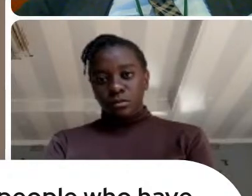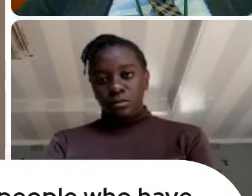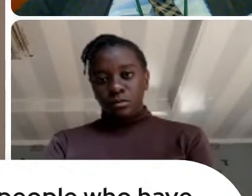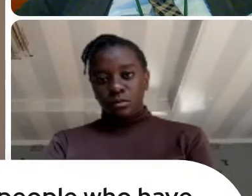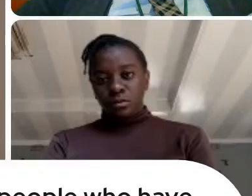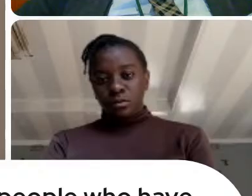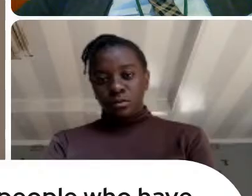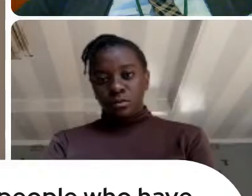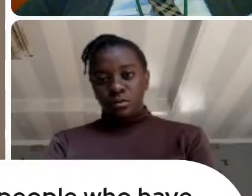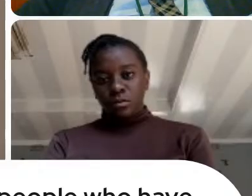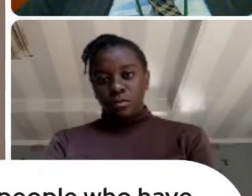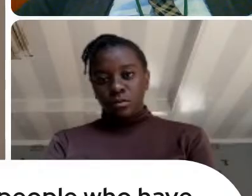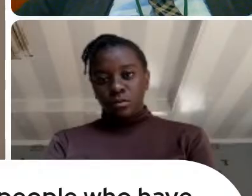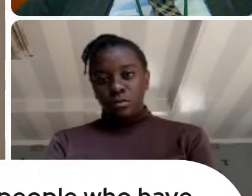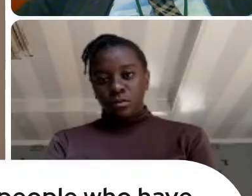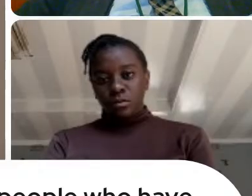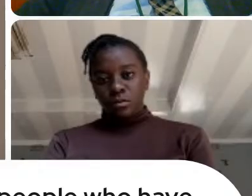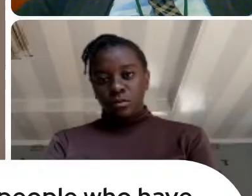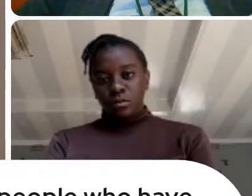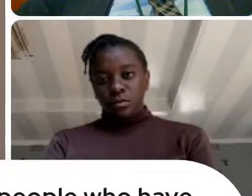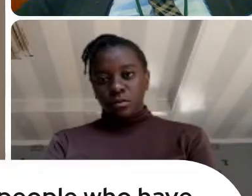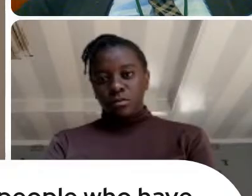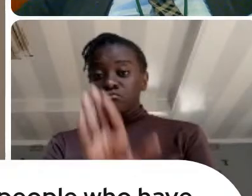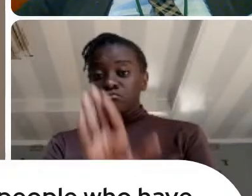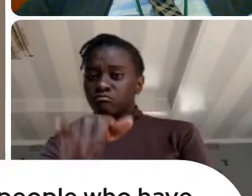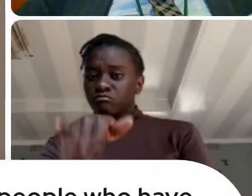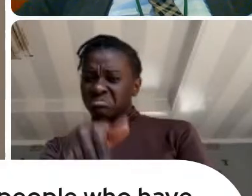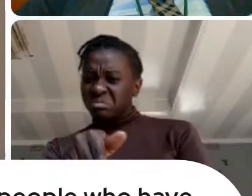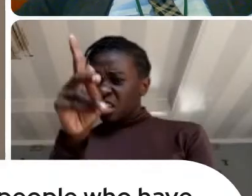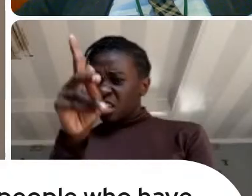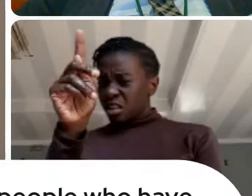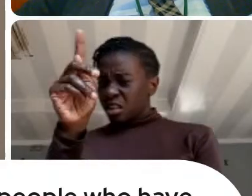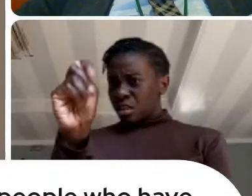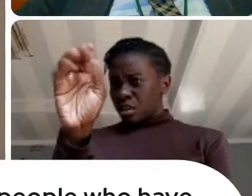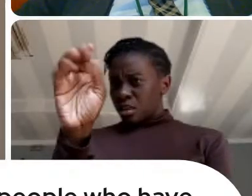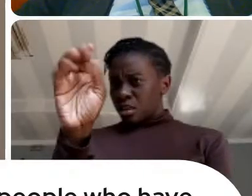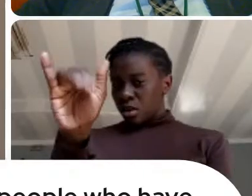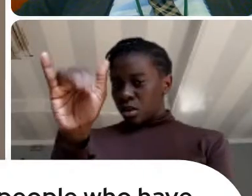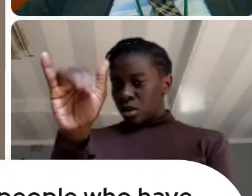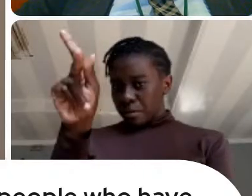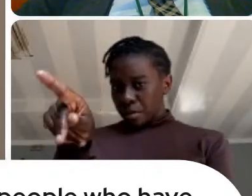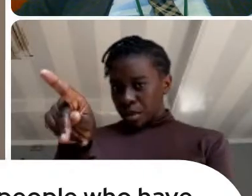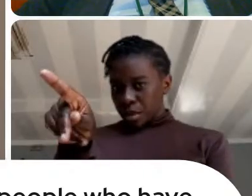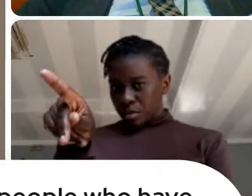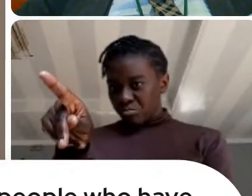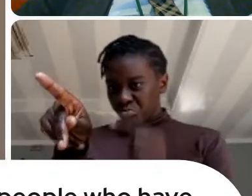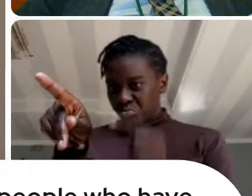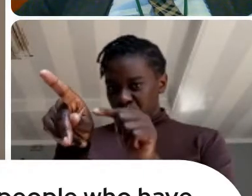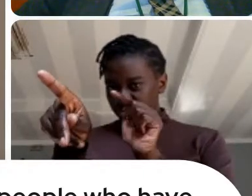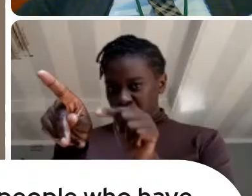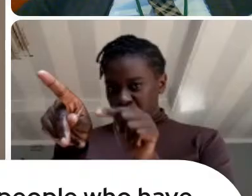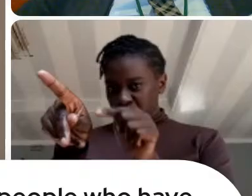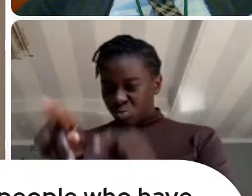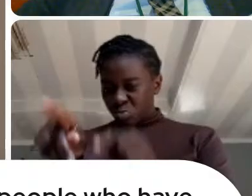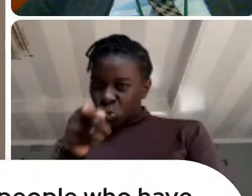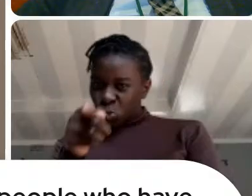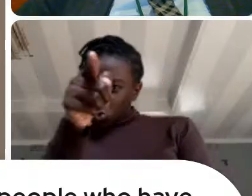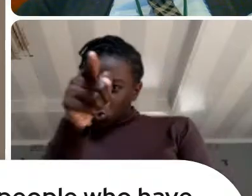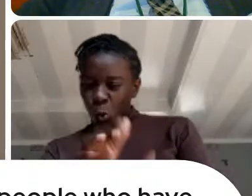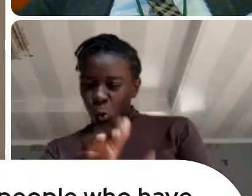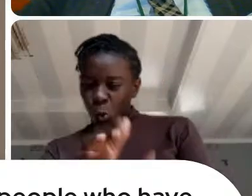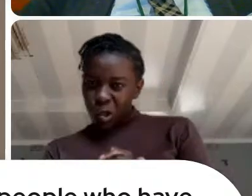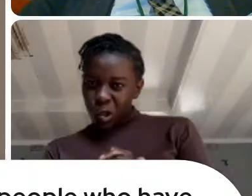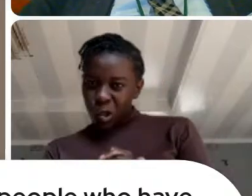here the difference between STIs and UTIs to be known in our communities by our